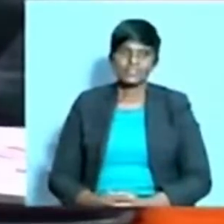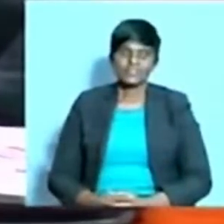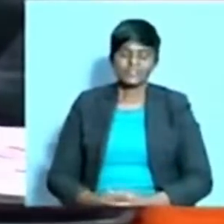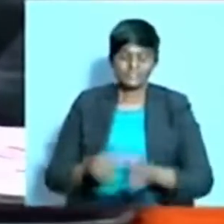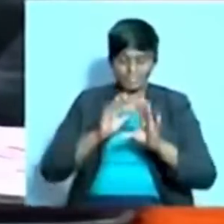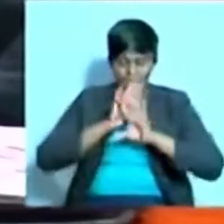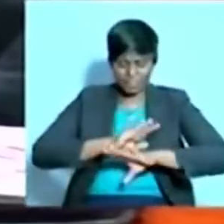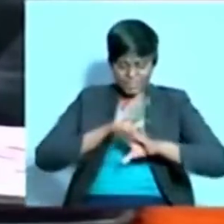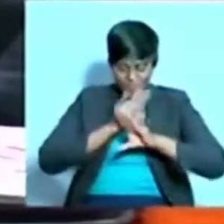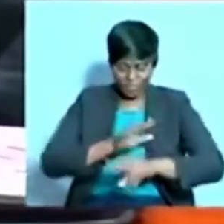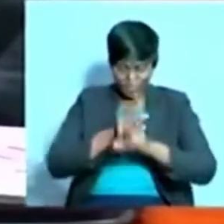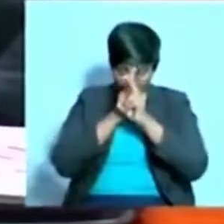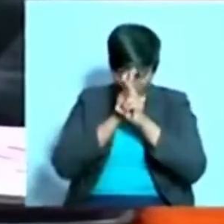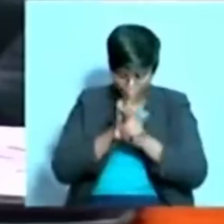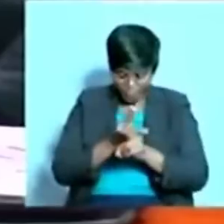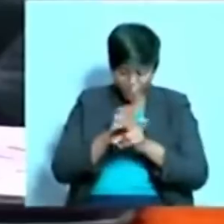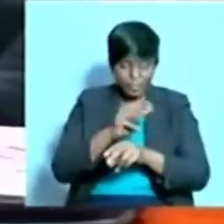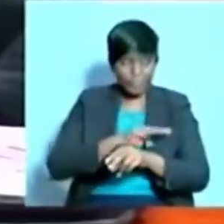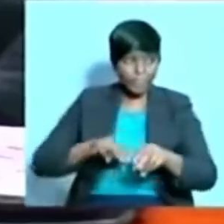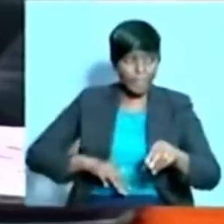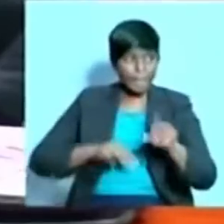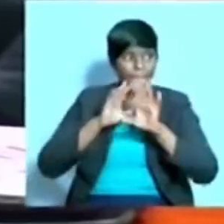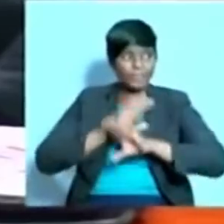Order, honorable members.